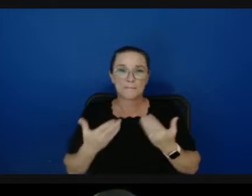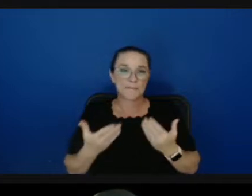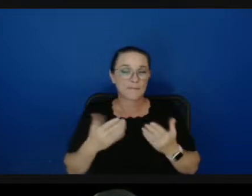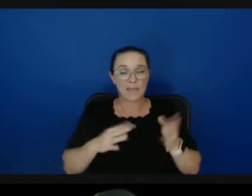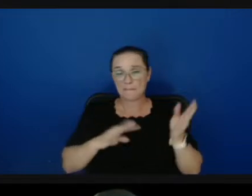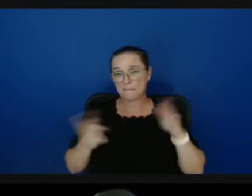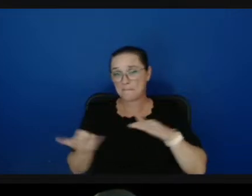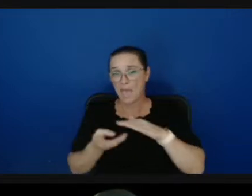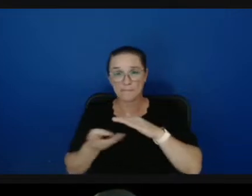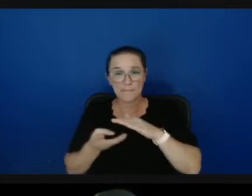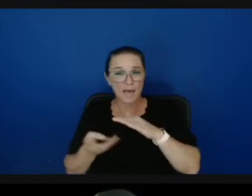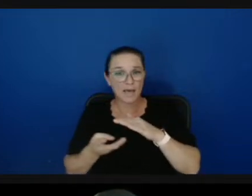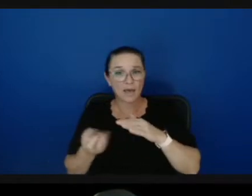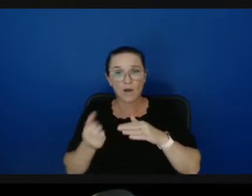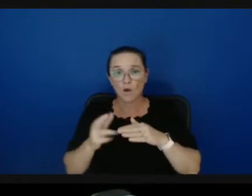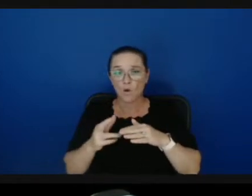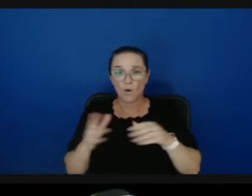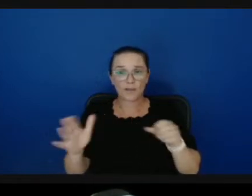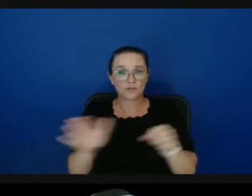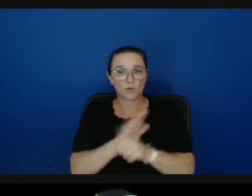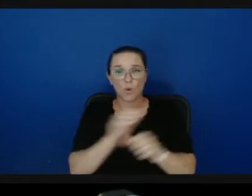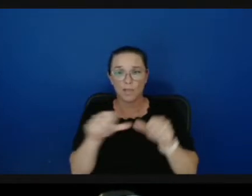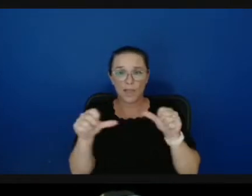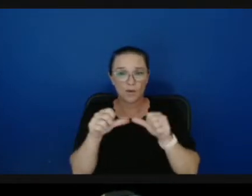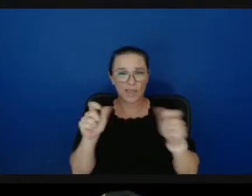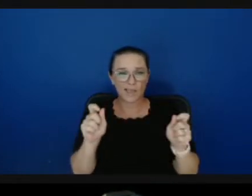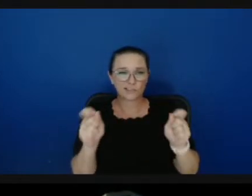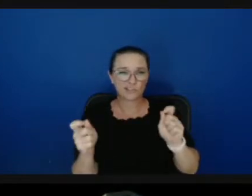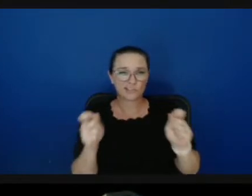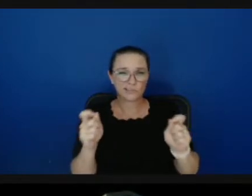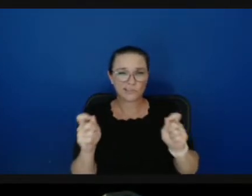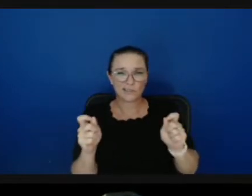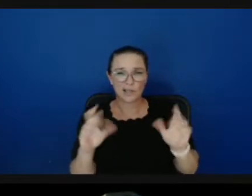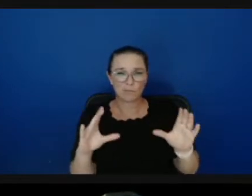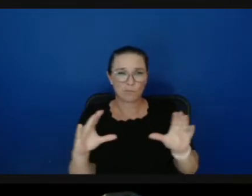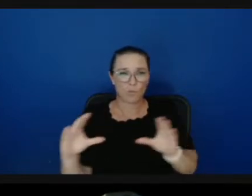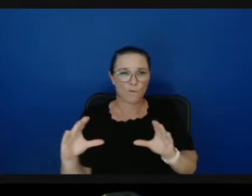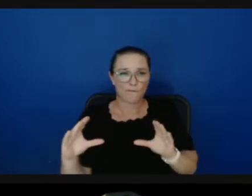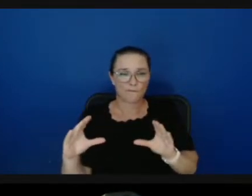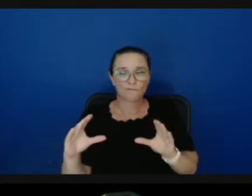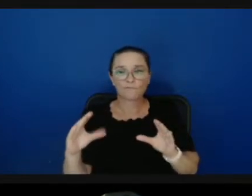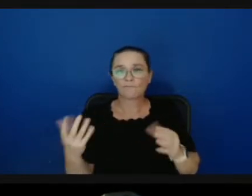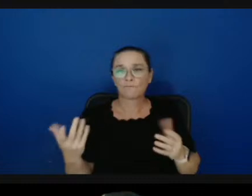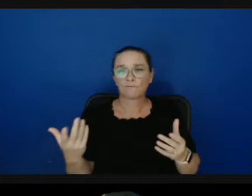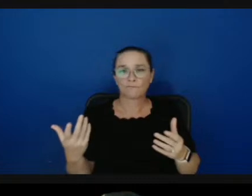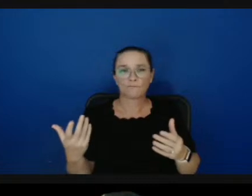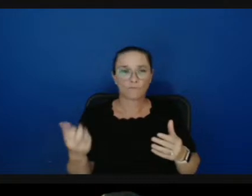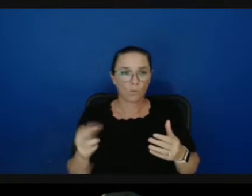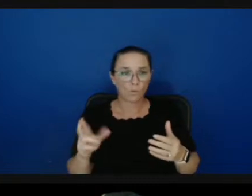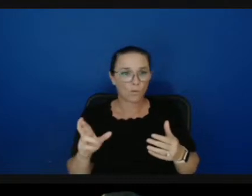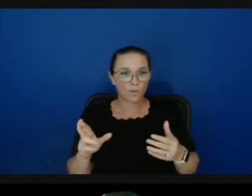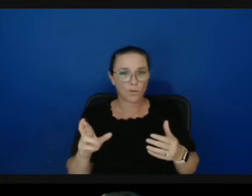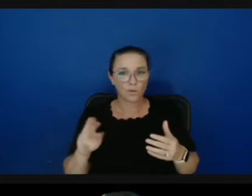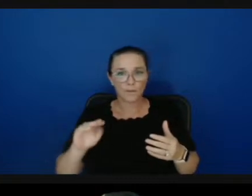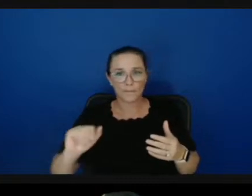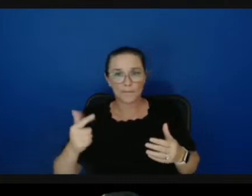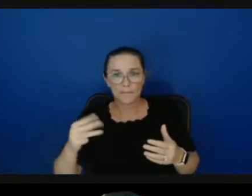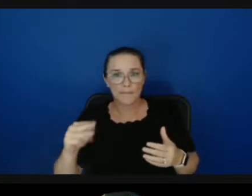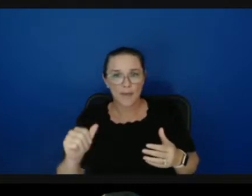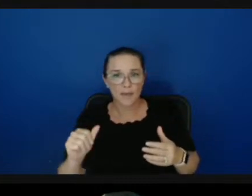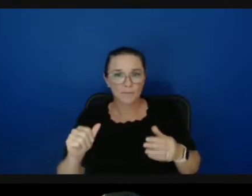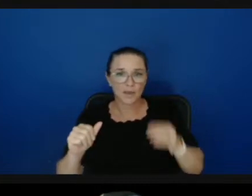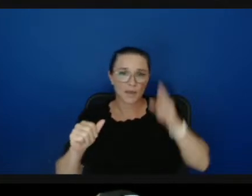or it's this whole area adjusting and slipping that way as well. Magma could be coming in here, or could be coming in here, or could be coming in here.